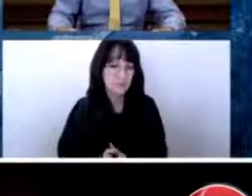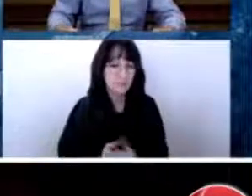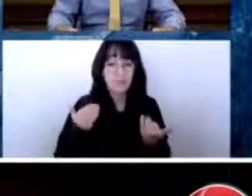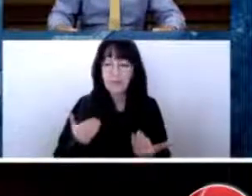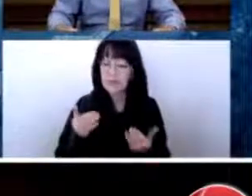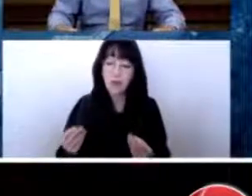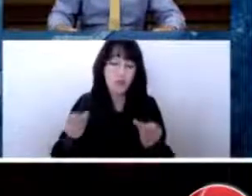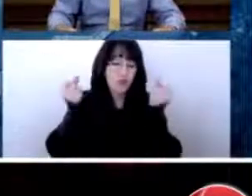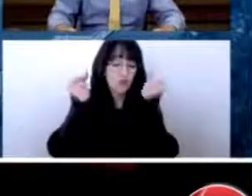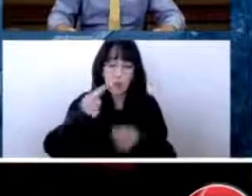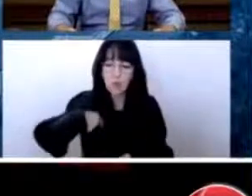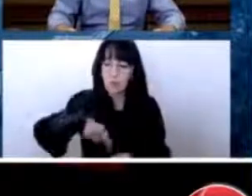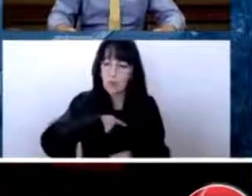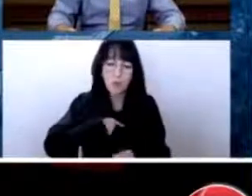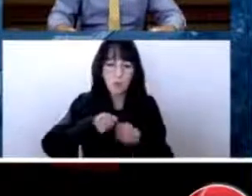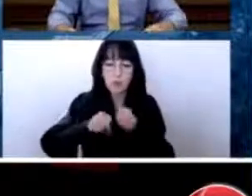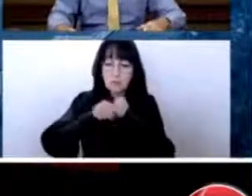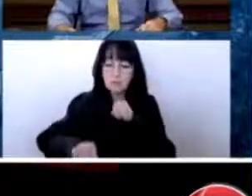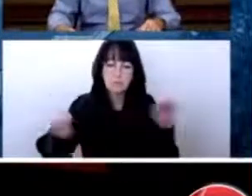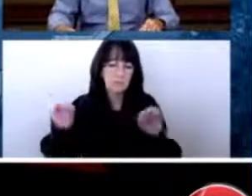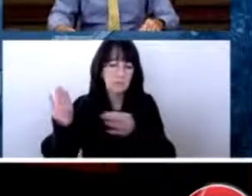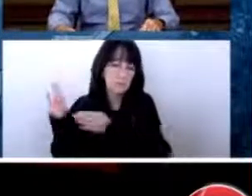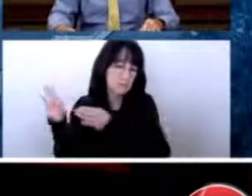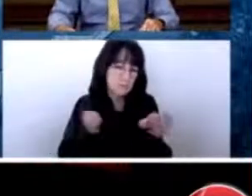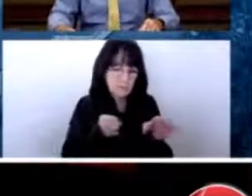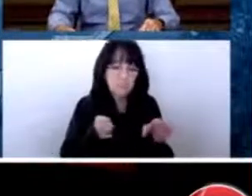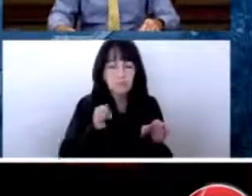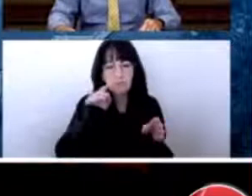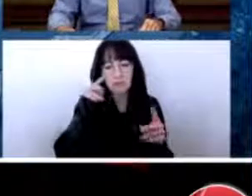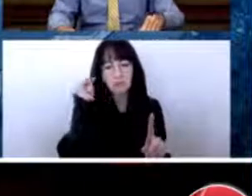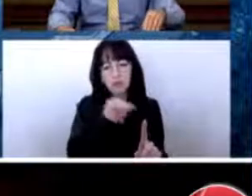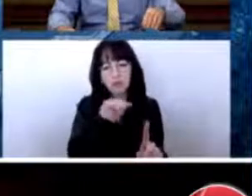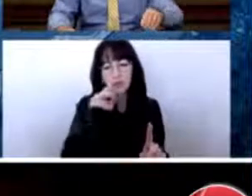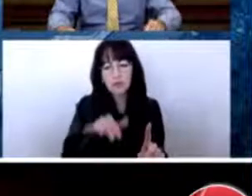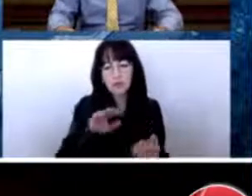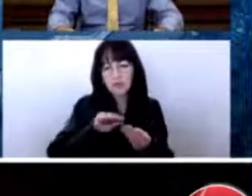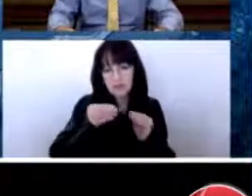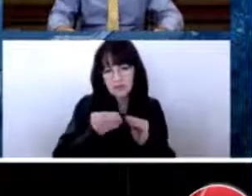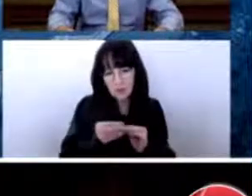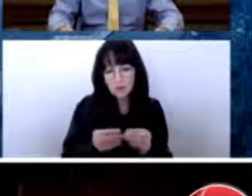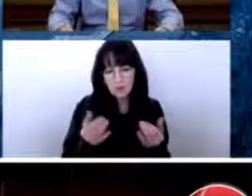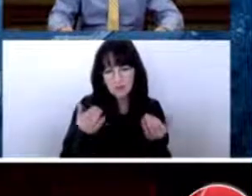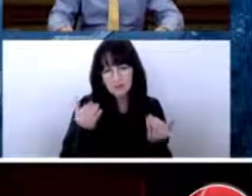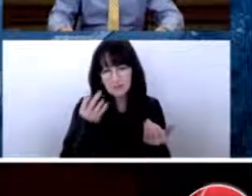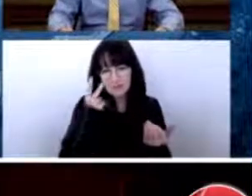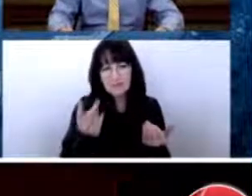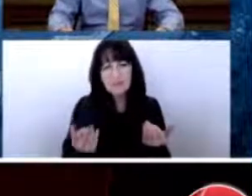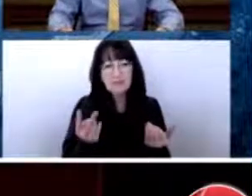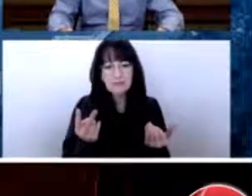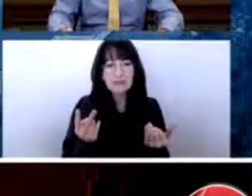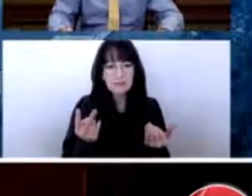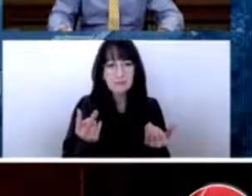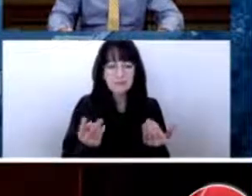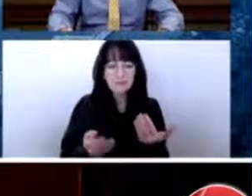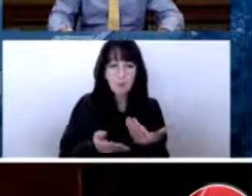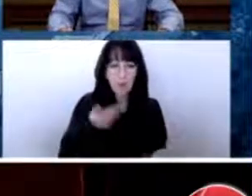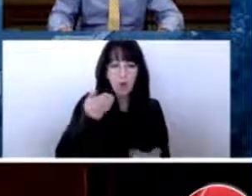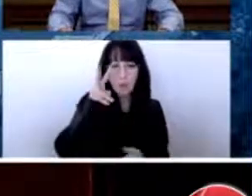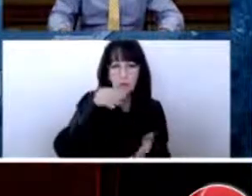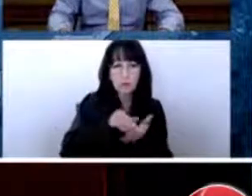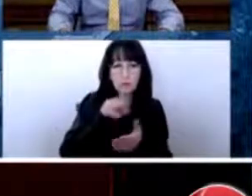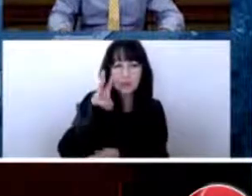see the number of cases on a 7-day moving average, now 25, over 25, almost 2,600 cases.